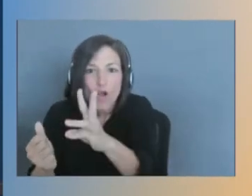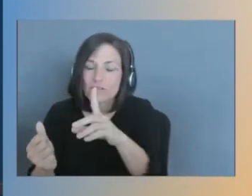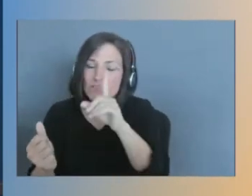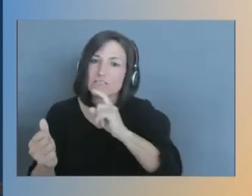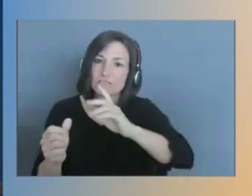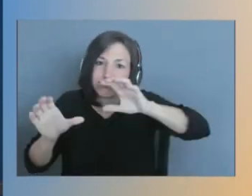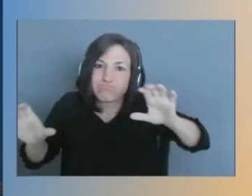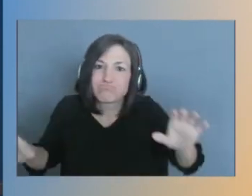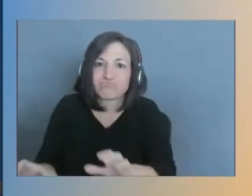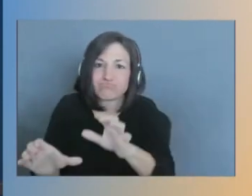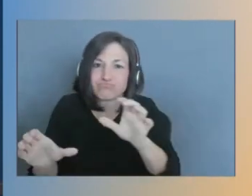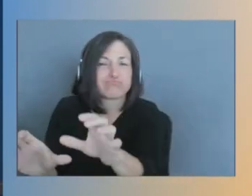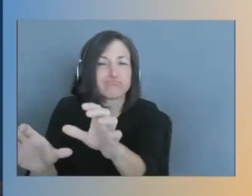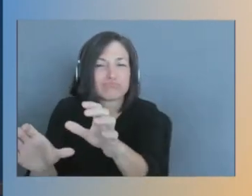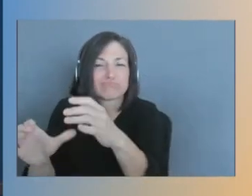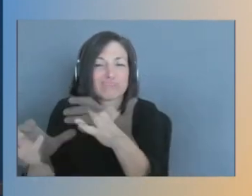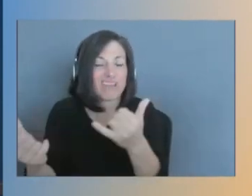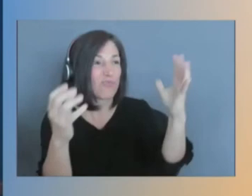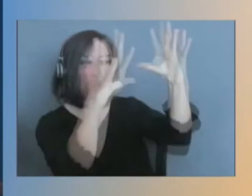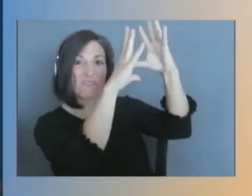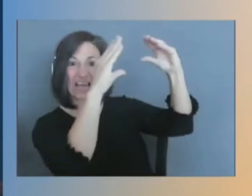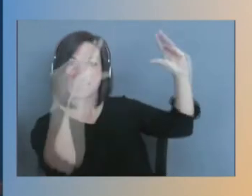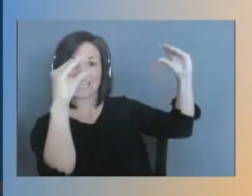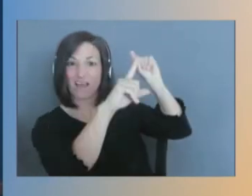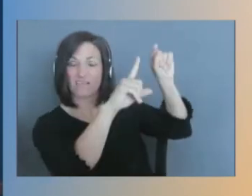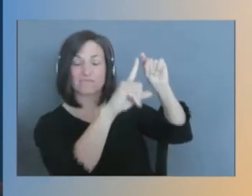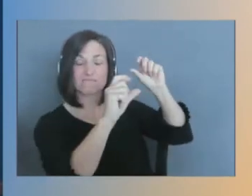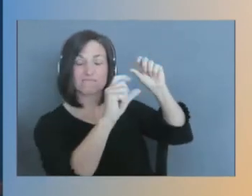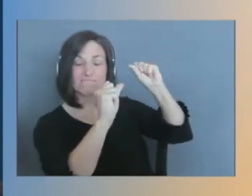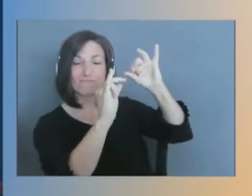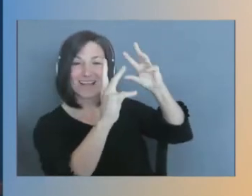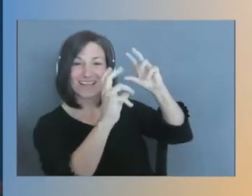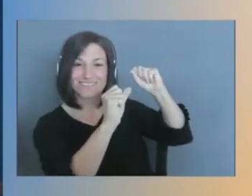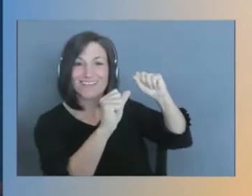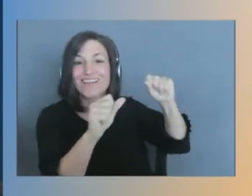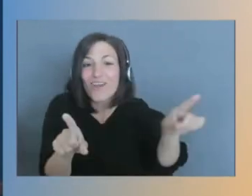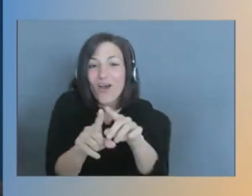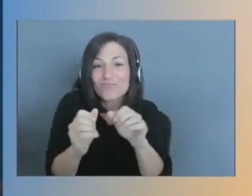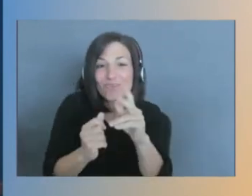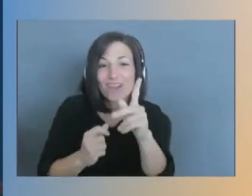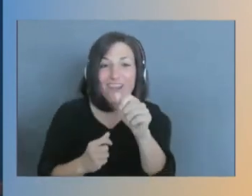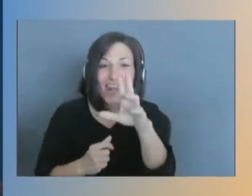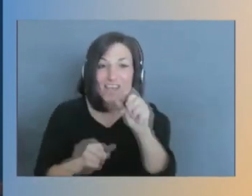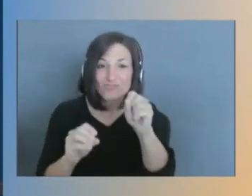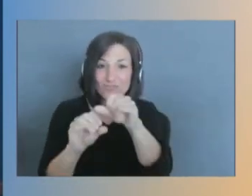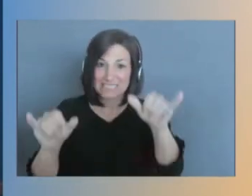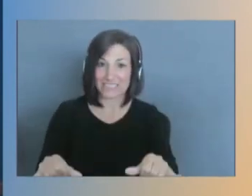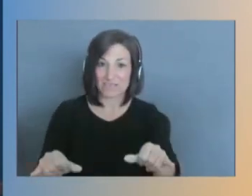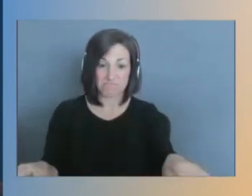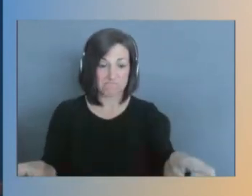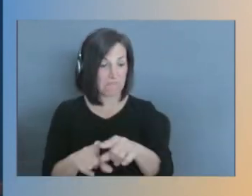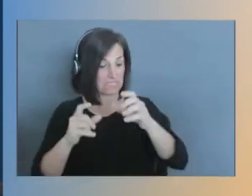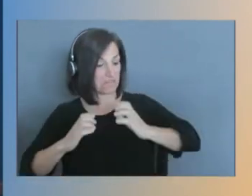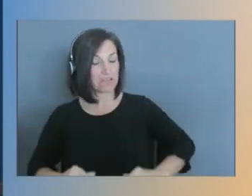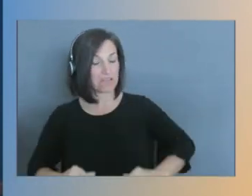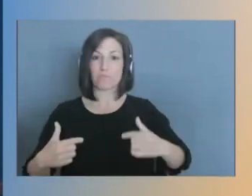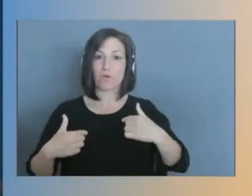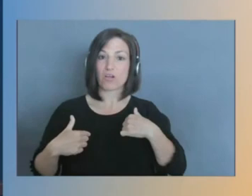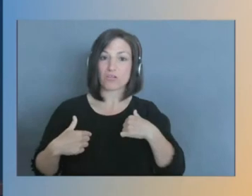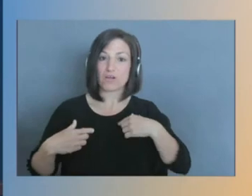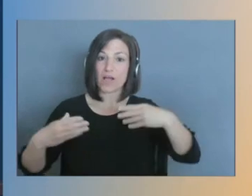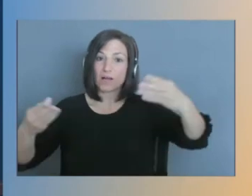of the amazing thing about the cloud. And one of the things that's amazing about the Nitro system is that as a customer, you just keep getting all of this really